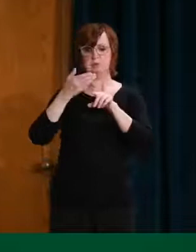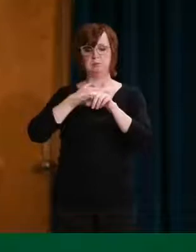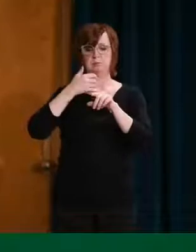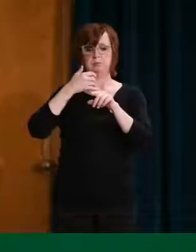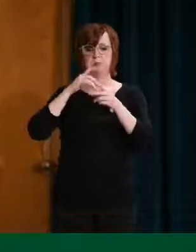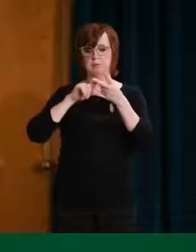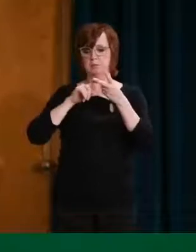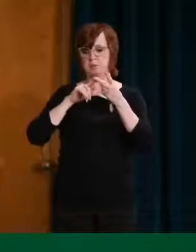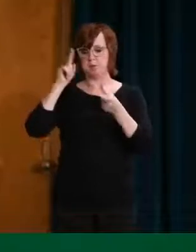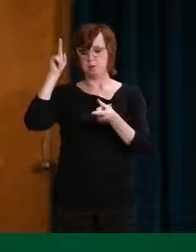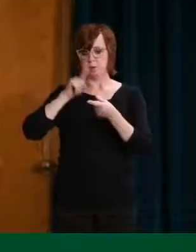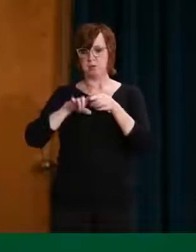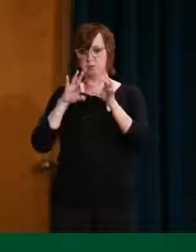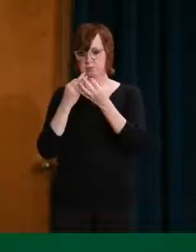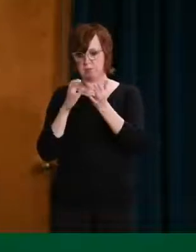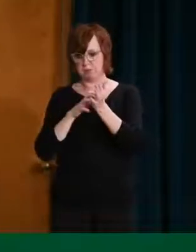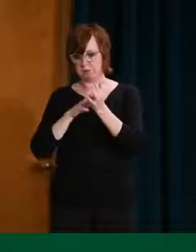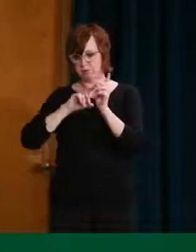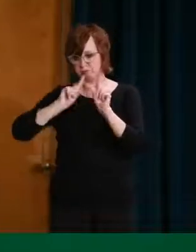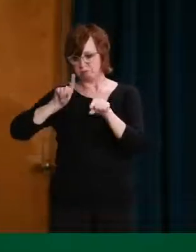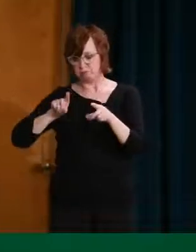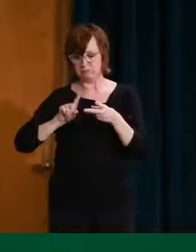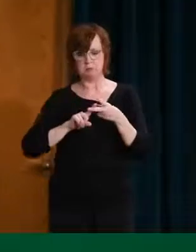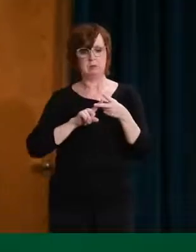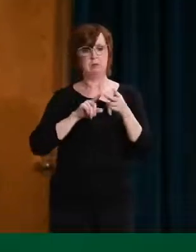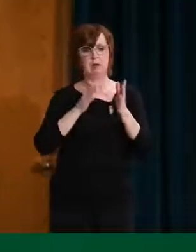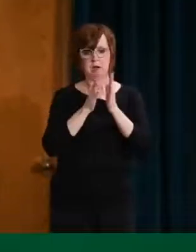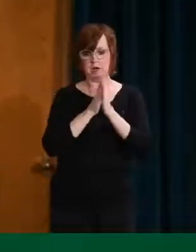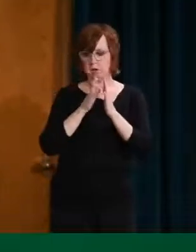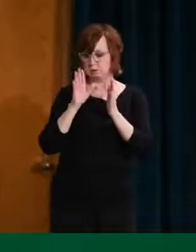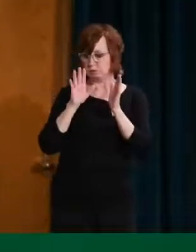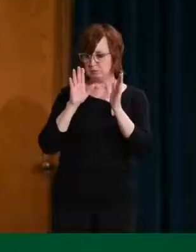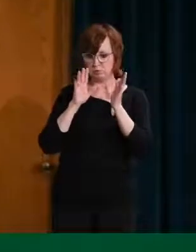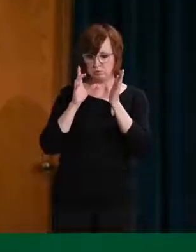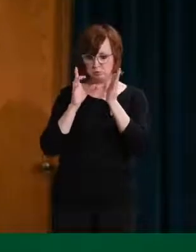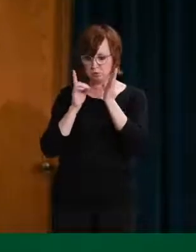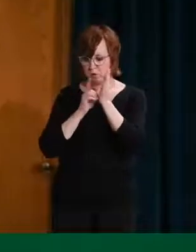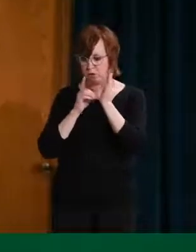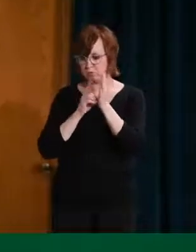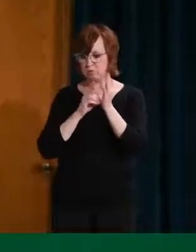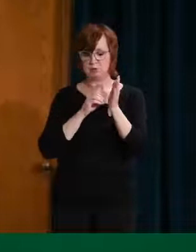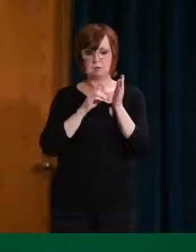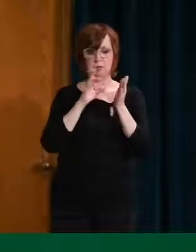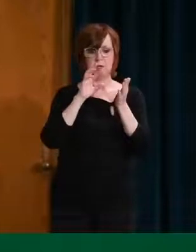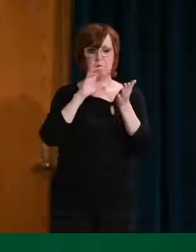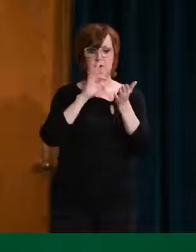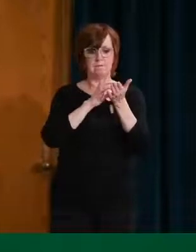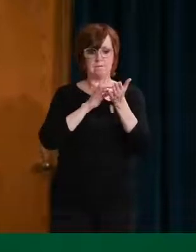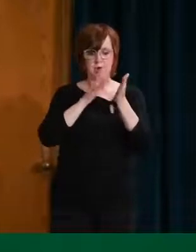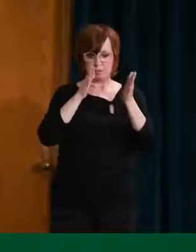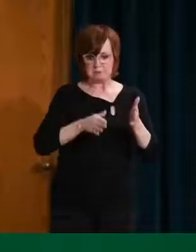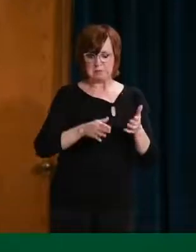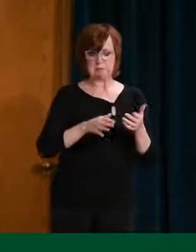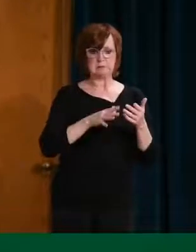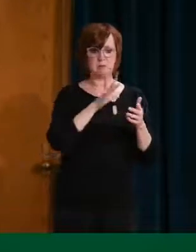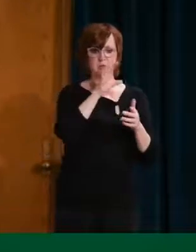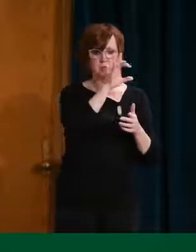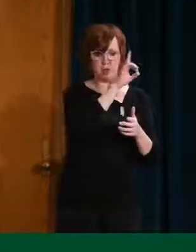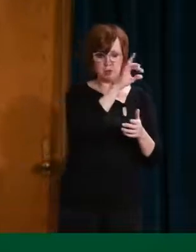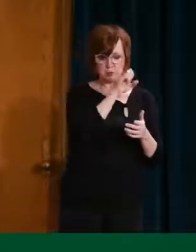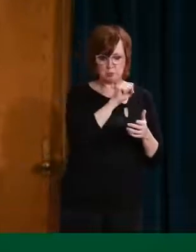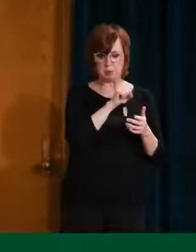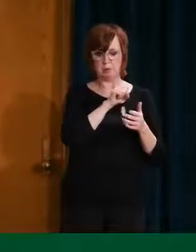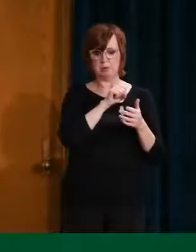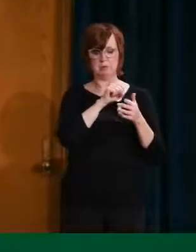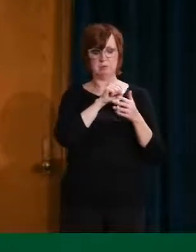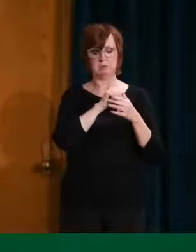to seek consultation, to seek services from physicians, pharmacists. But if we do need to, if you think we